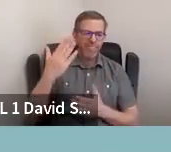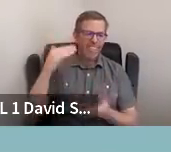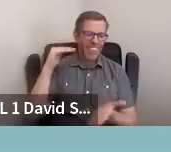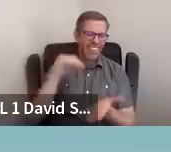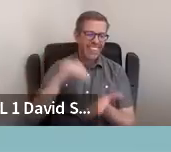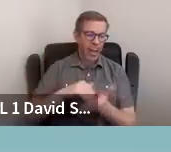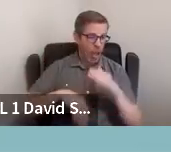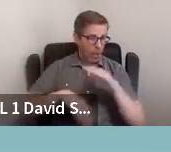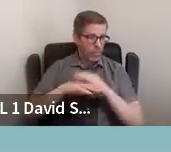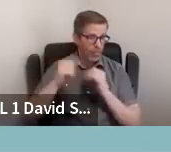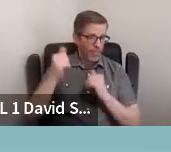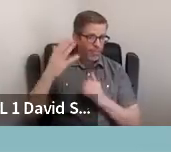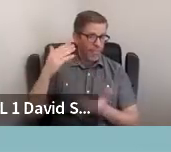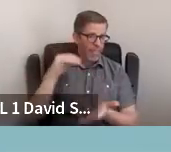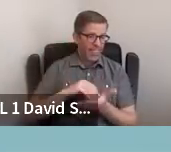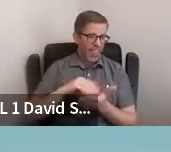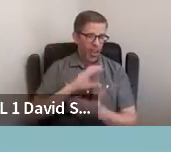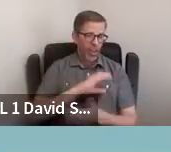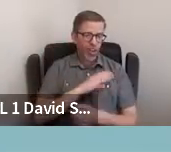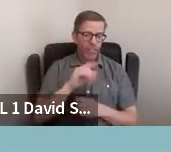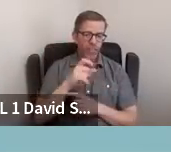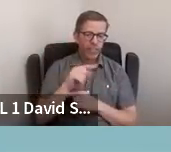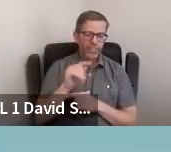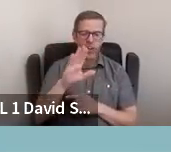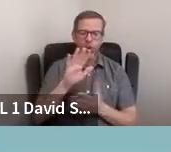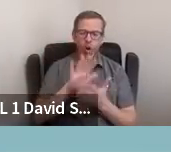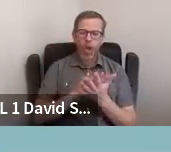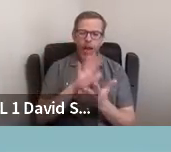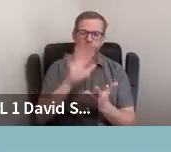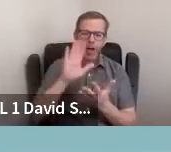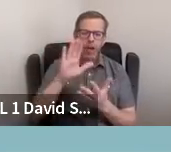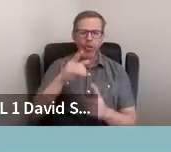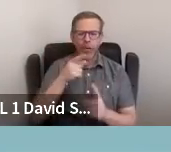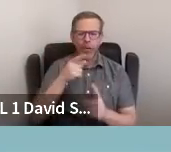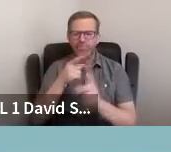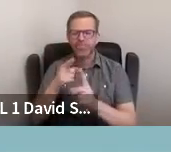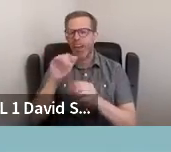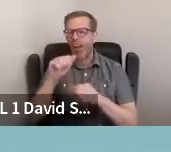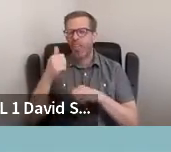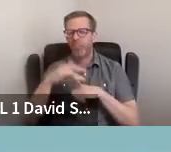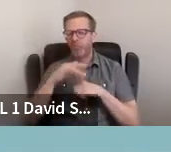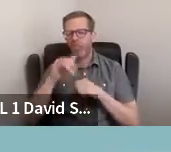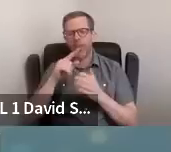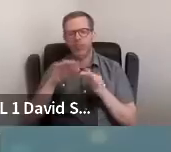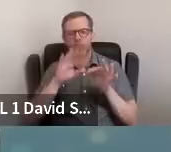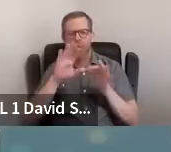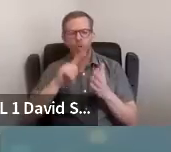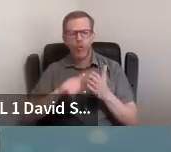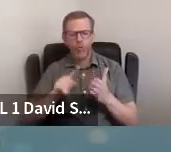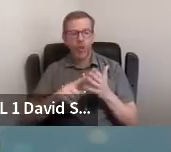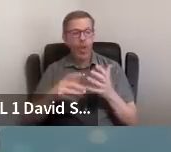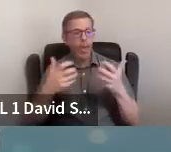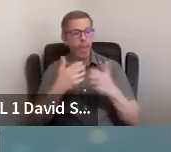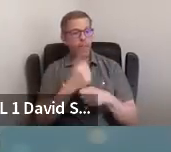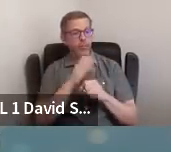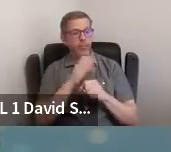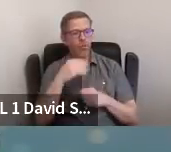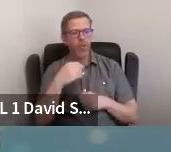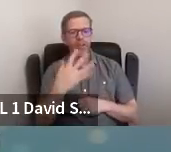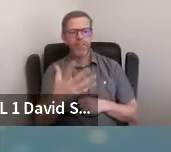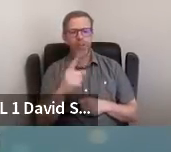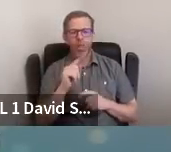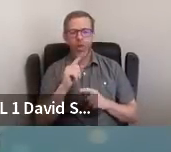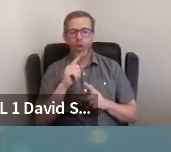which you can pull from your abstract, your specific aims, or other source that describes your research. And Matchmaker is going to return the